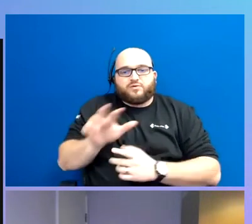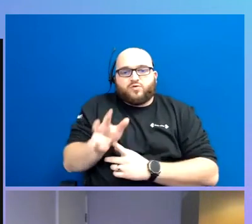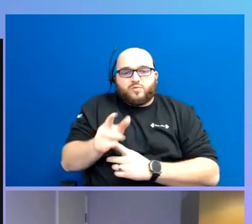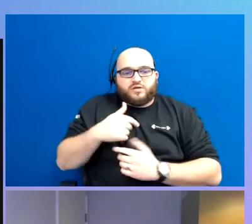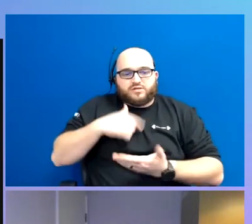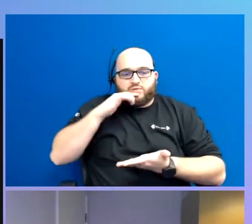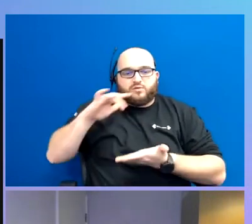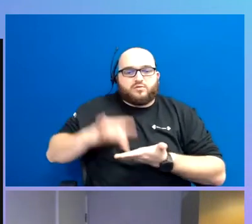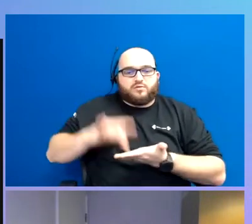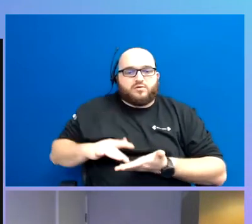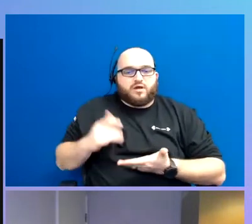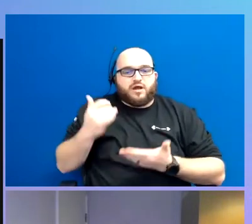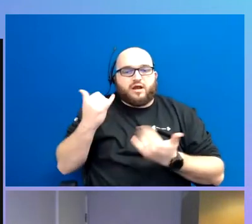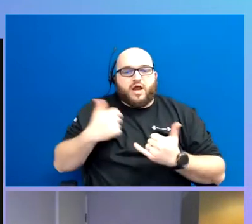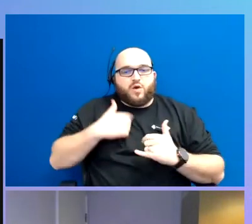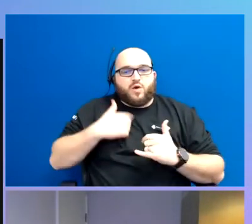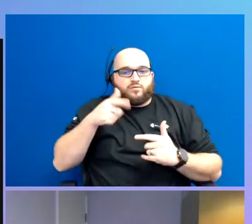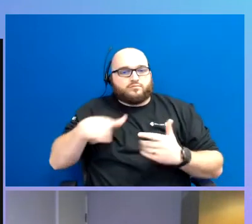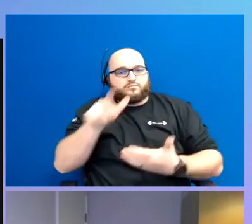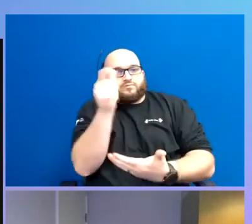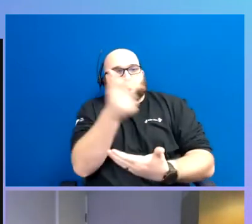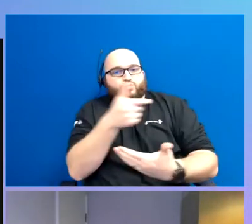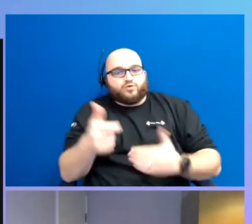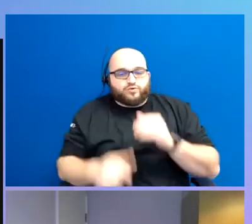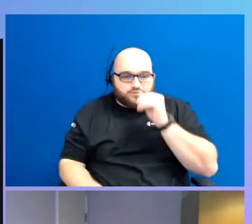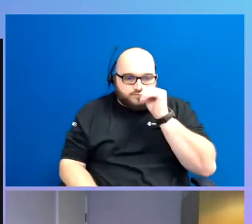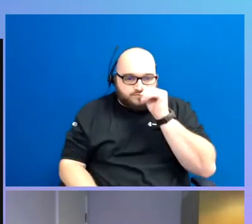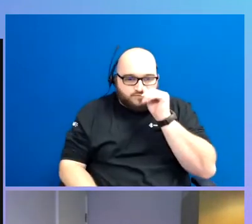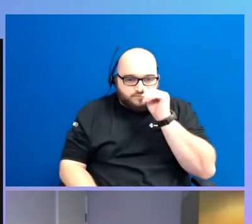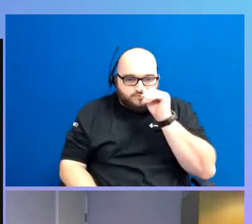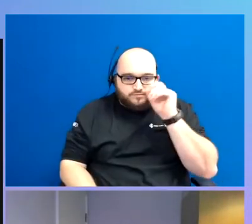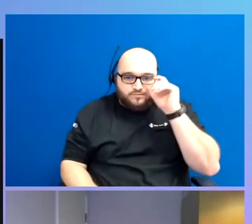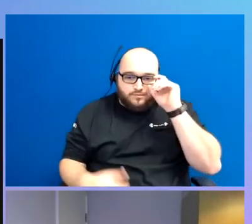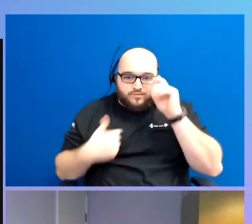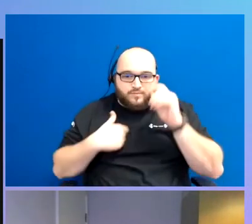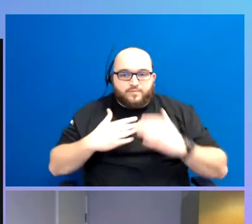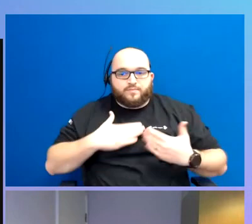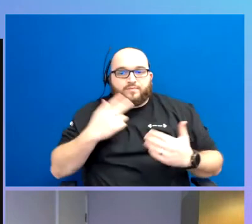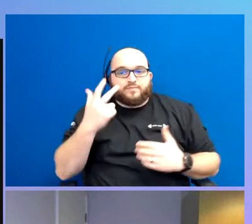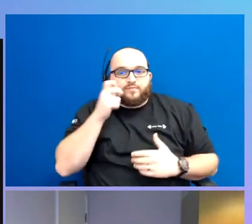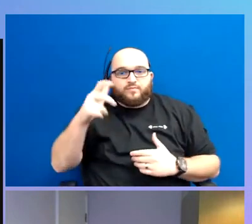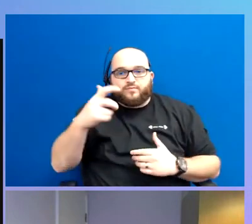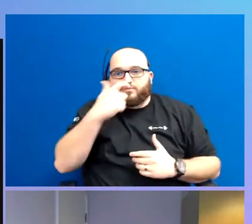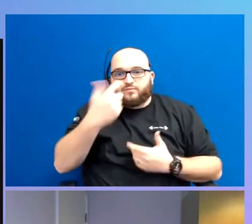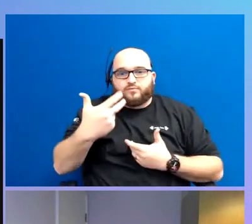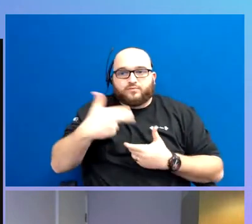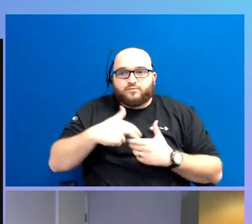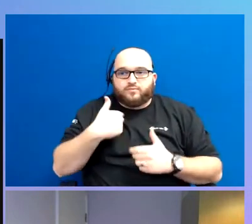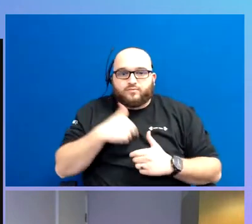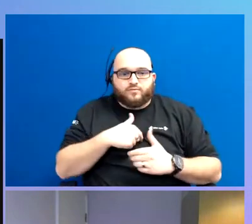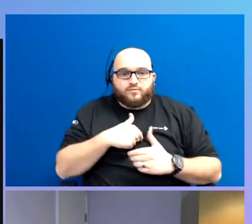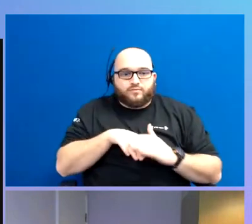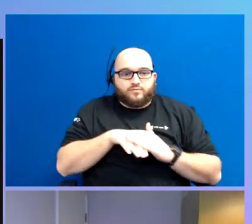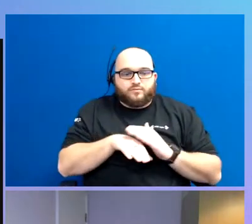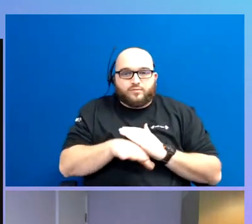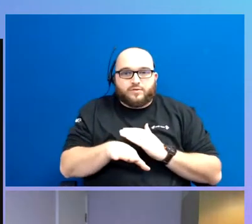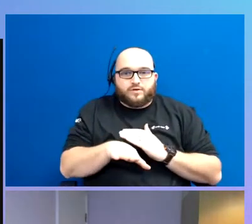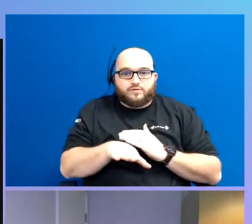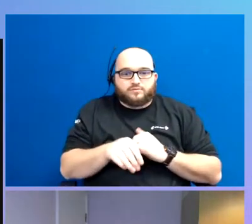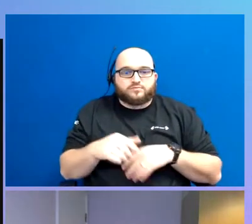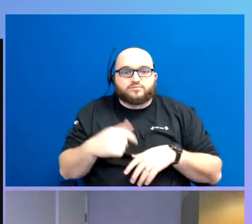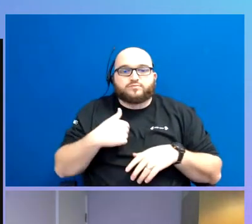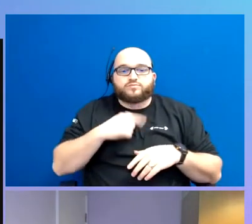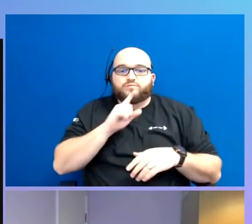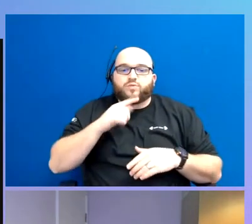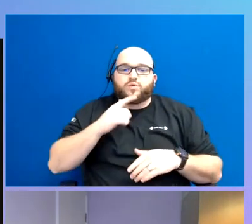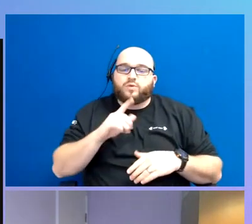play and leave it with you guys to watch. Happy to hear you're interested in joining our accessibility research. Just from the beginning. We're really